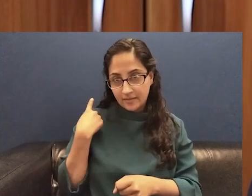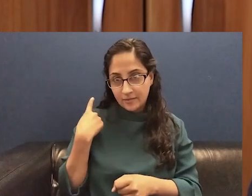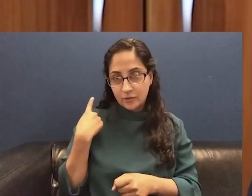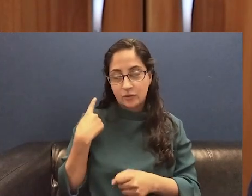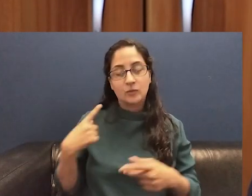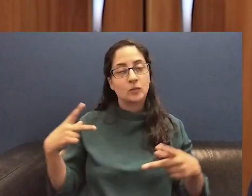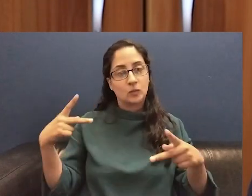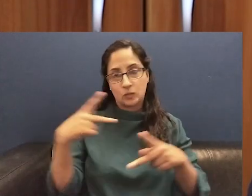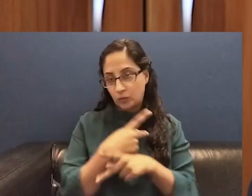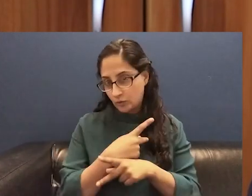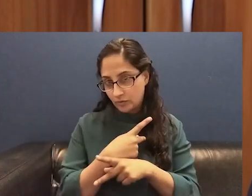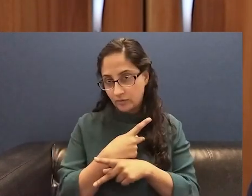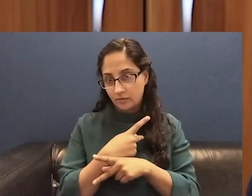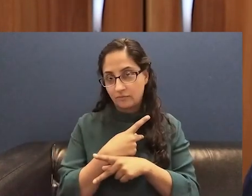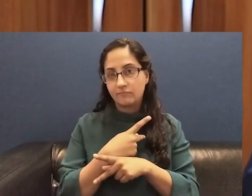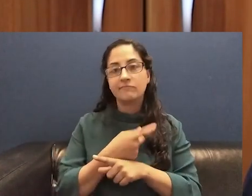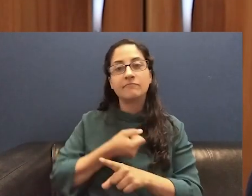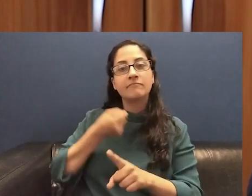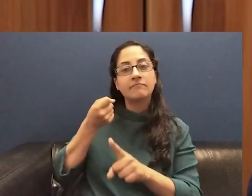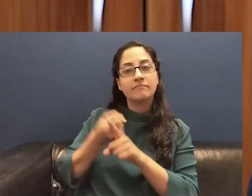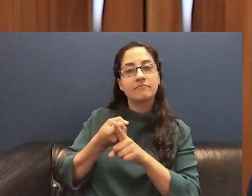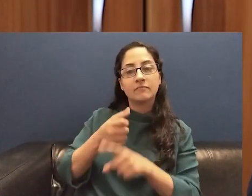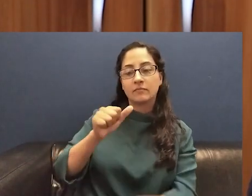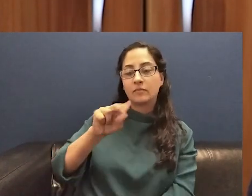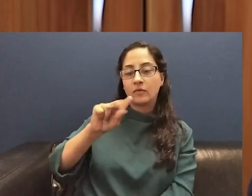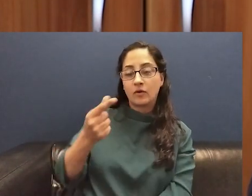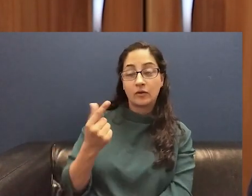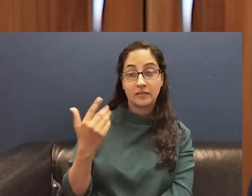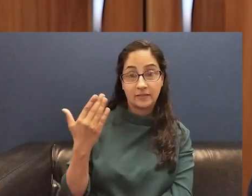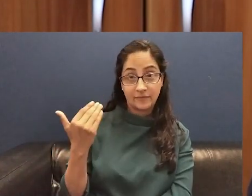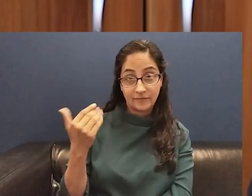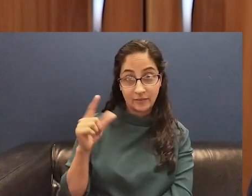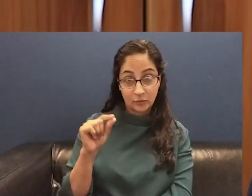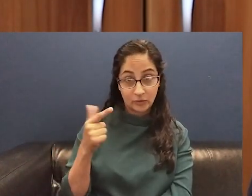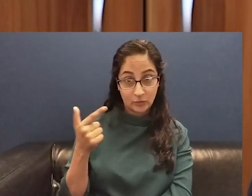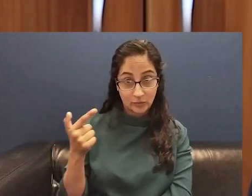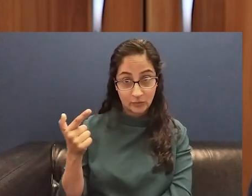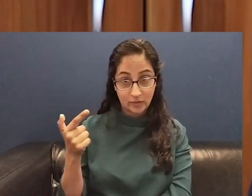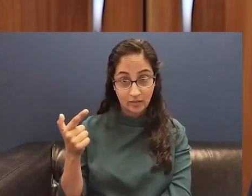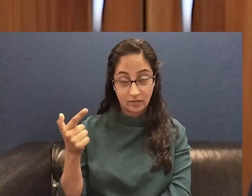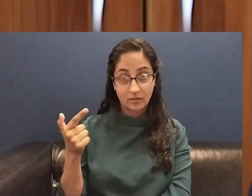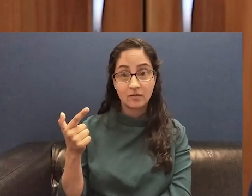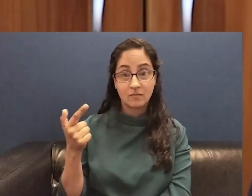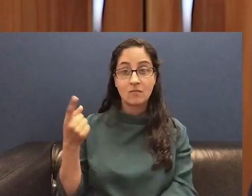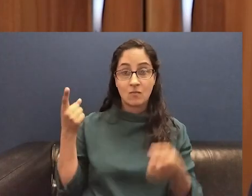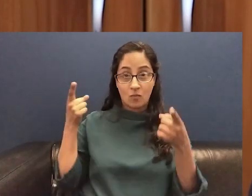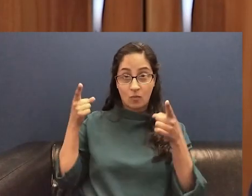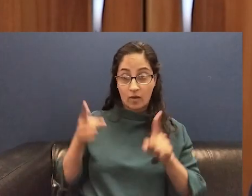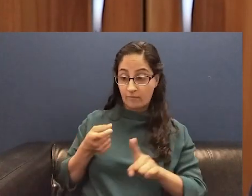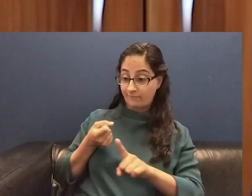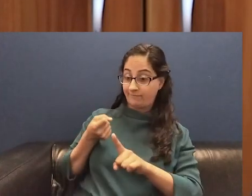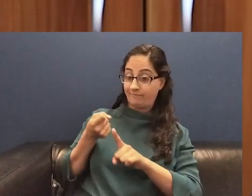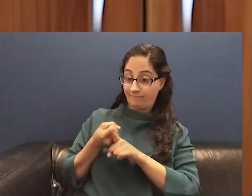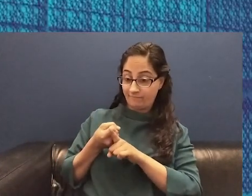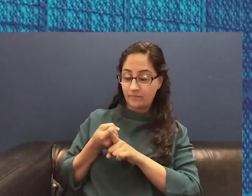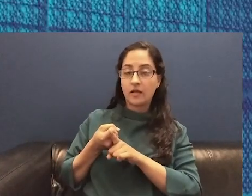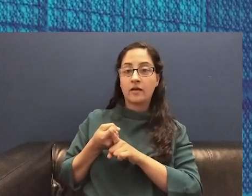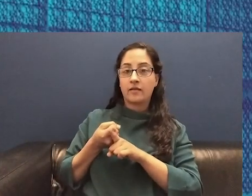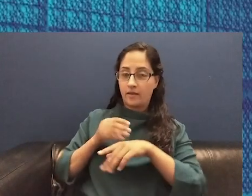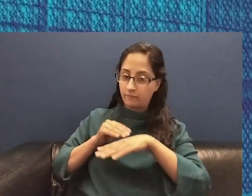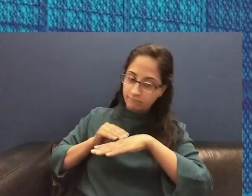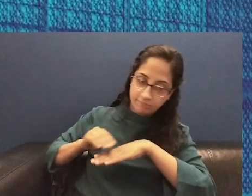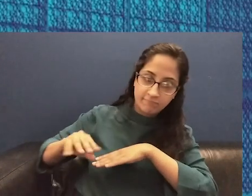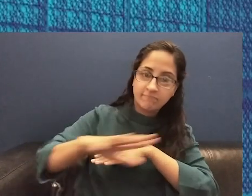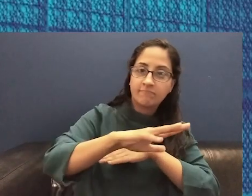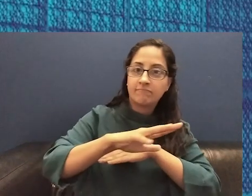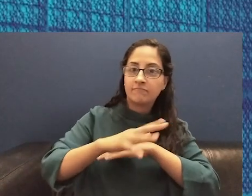August 2021, things started to become more and more difficult.